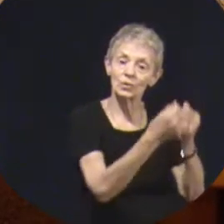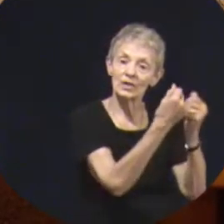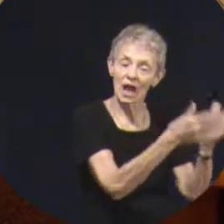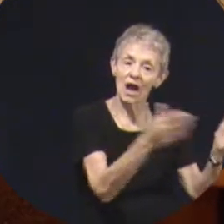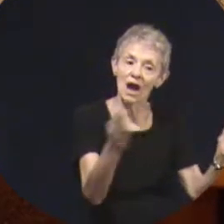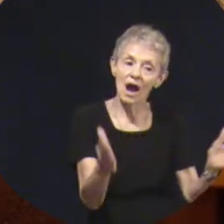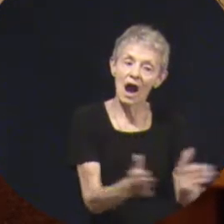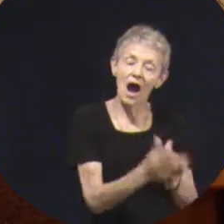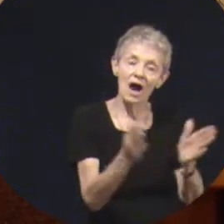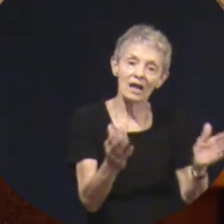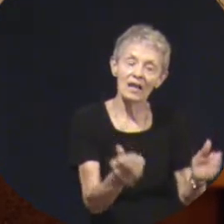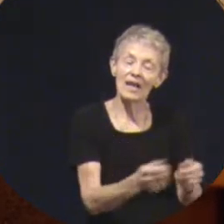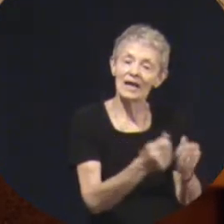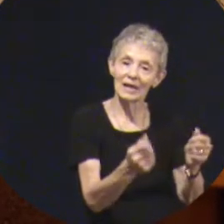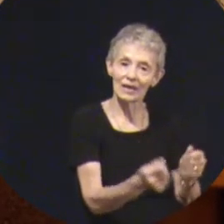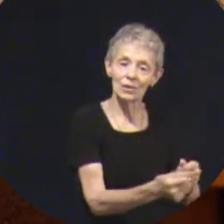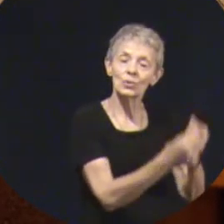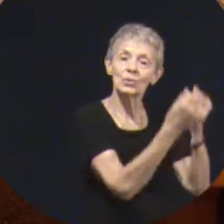Alleluia,